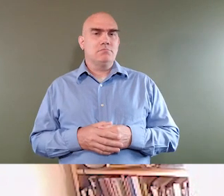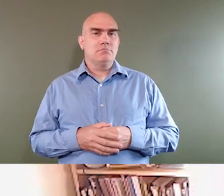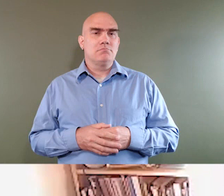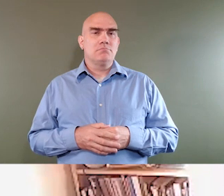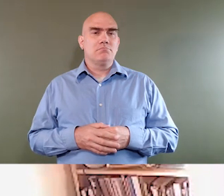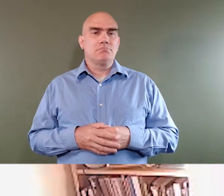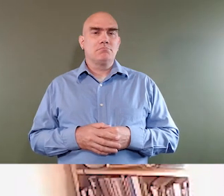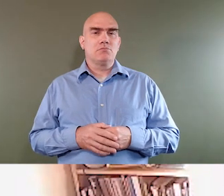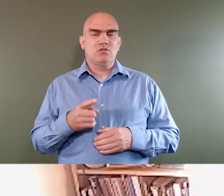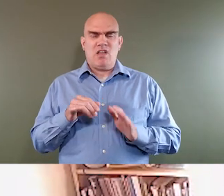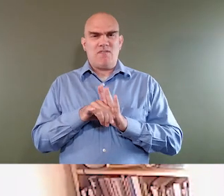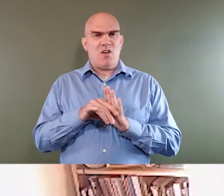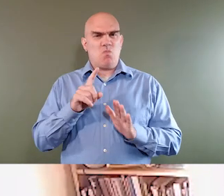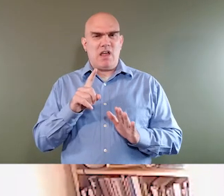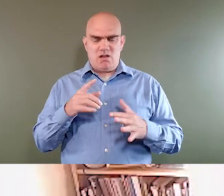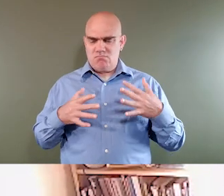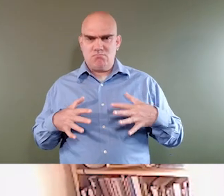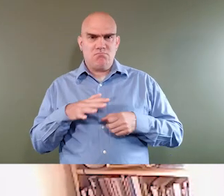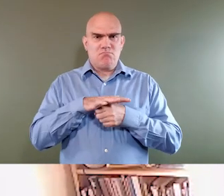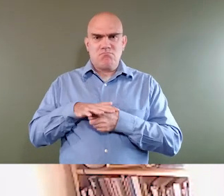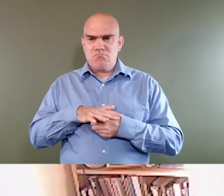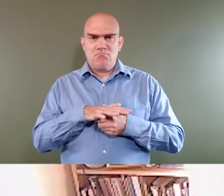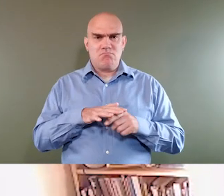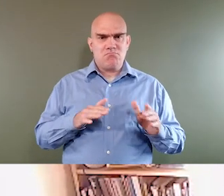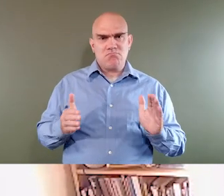Just identifying where those areas are.